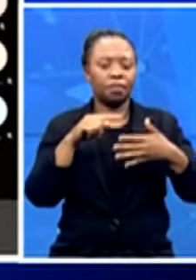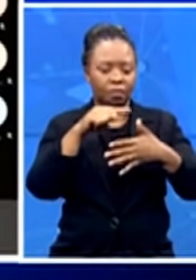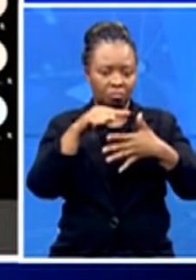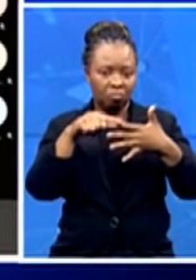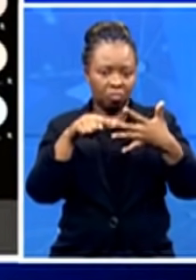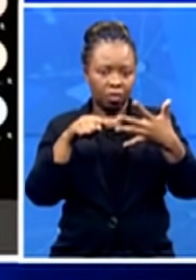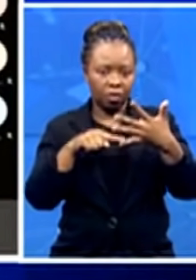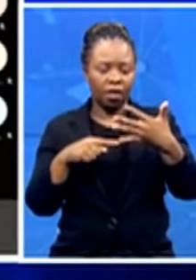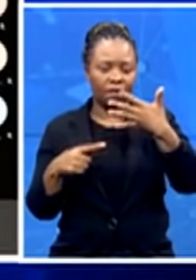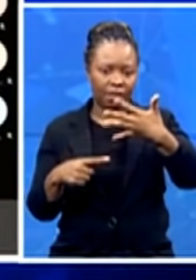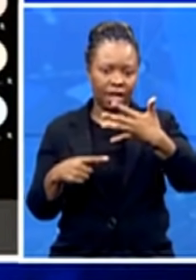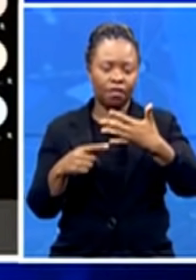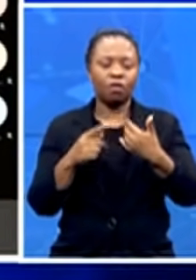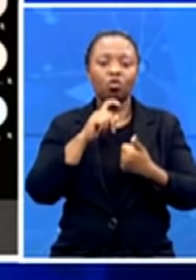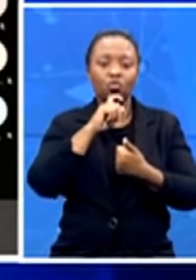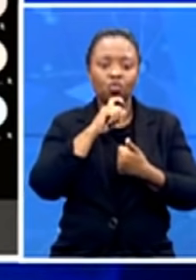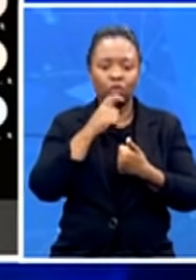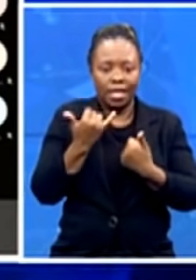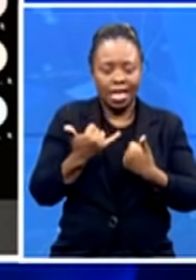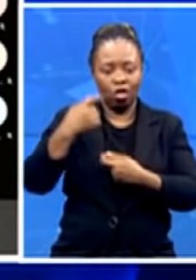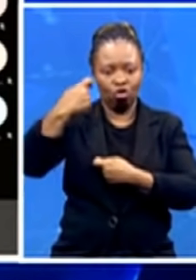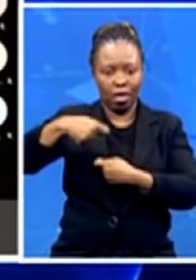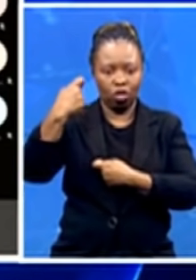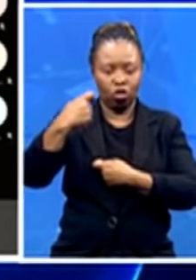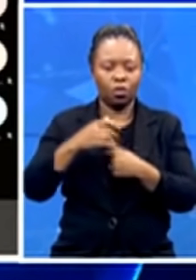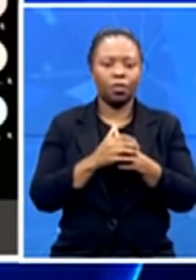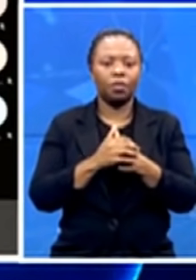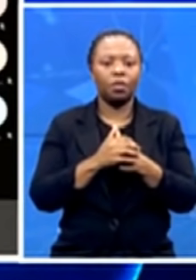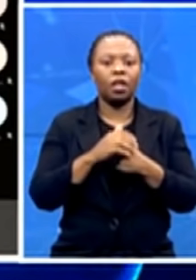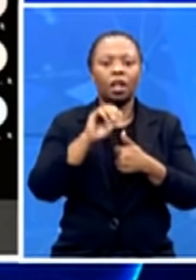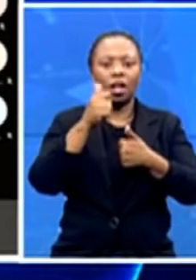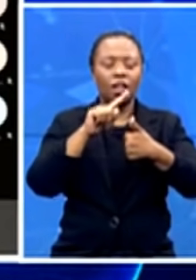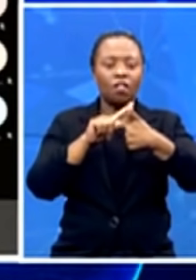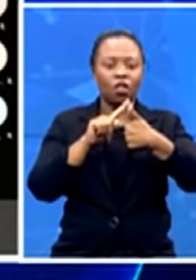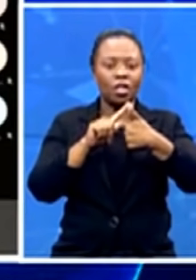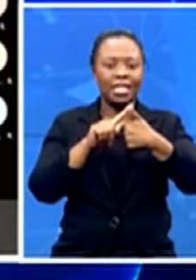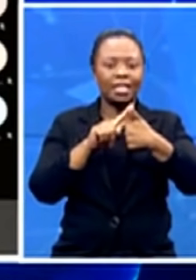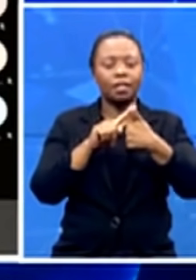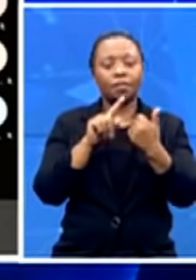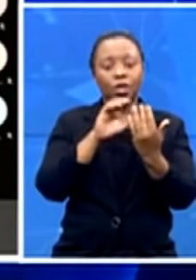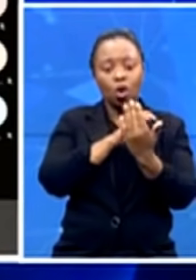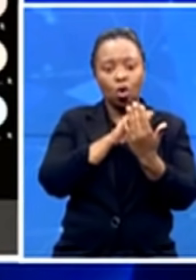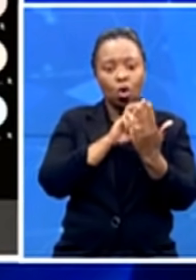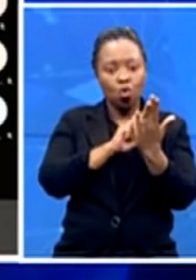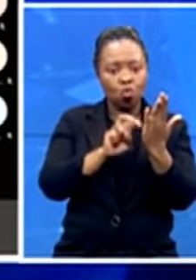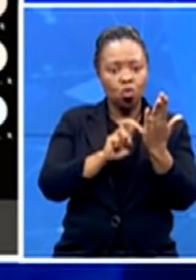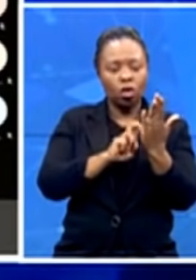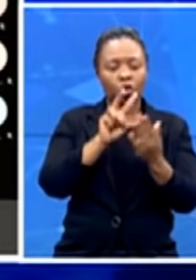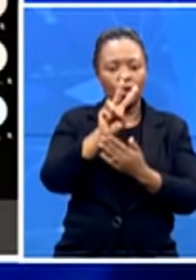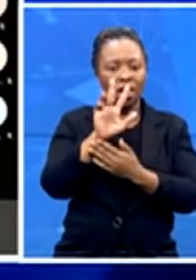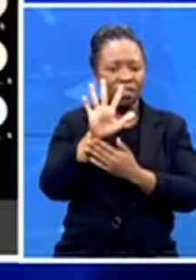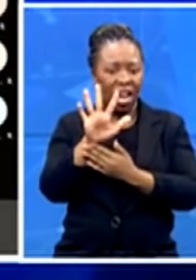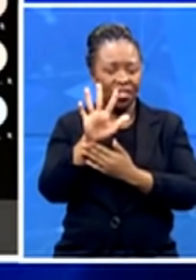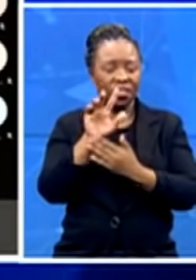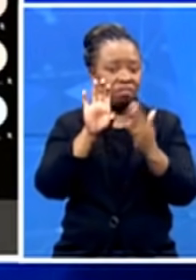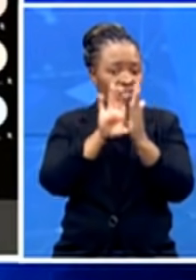first is the question of whether Rule 25.70 is unconstitutional in relation